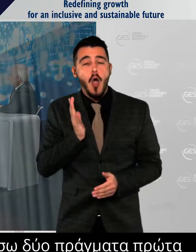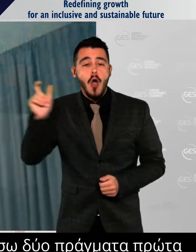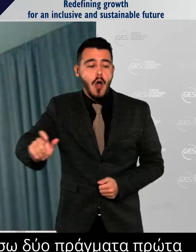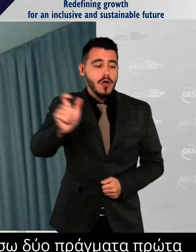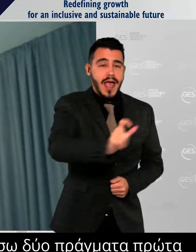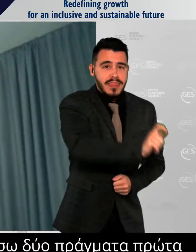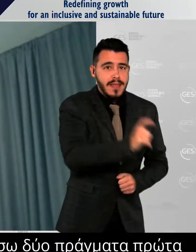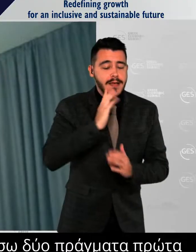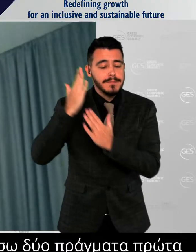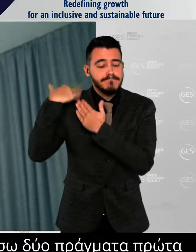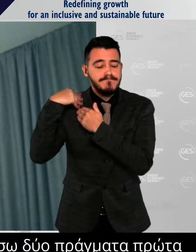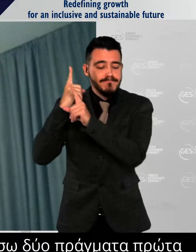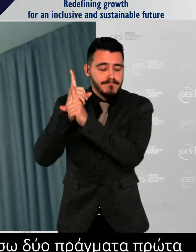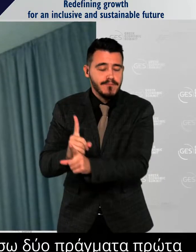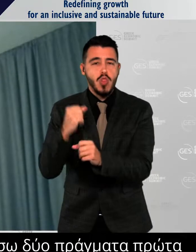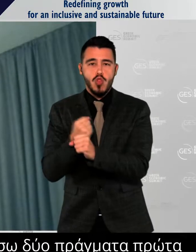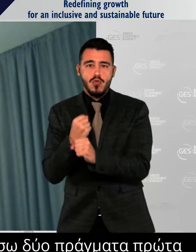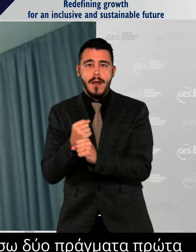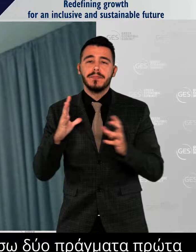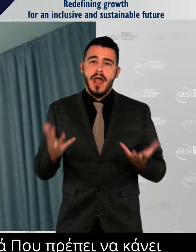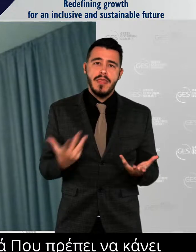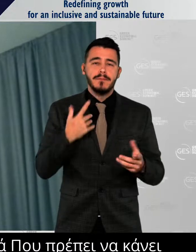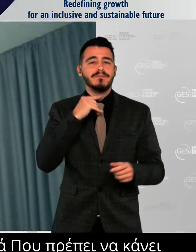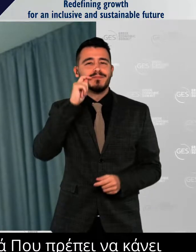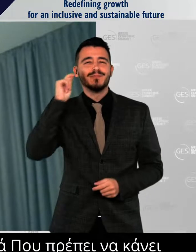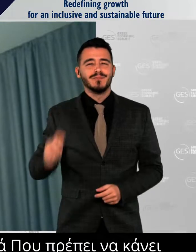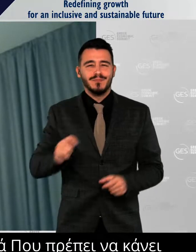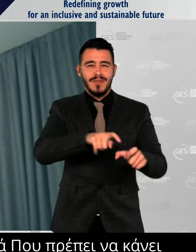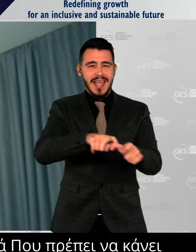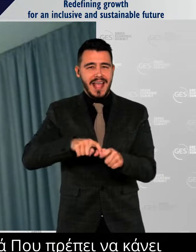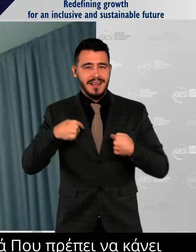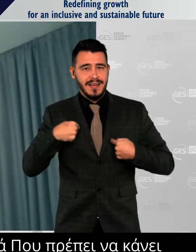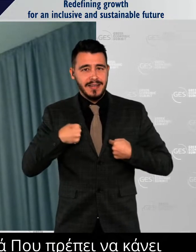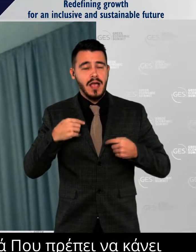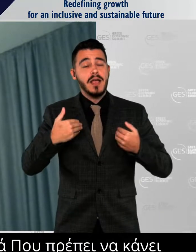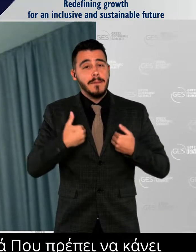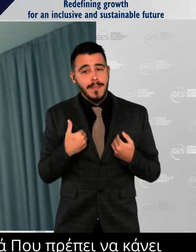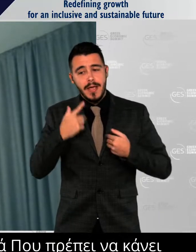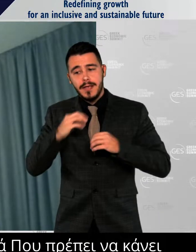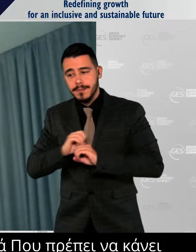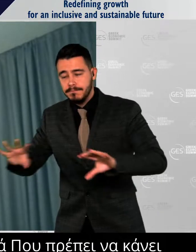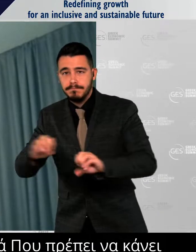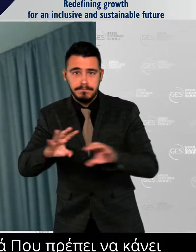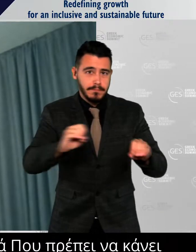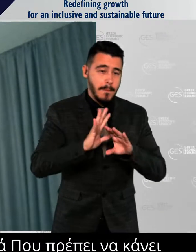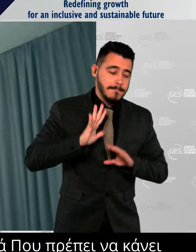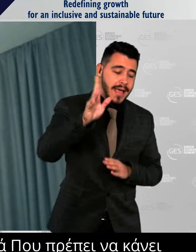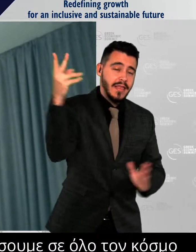we officially communicated to the world, that by 2040, we would like to be net zero